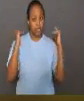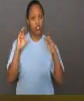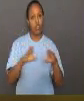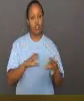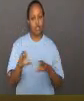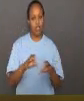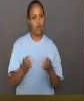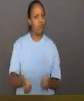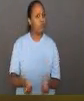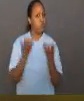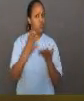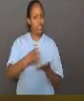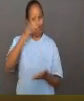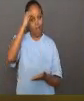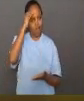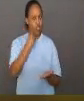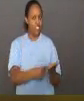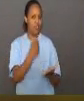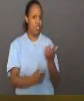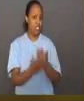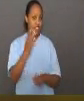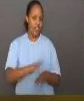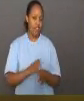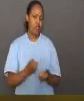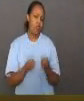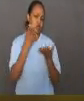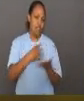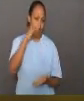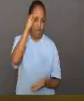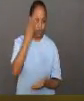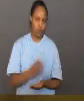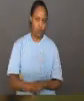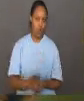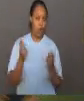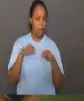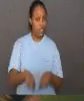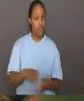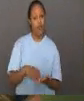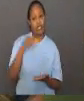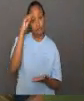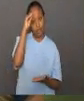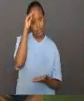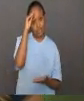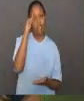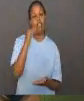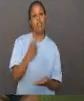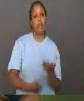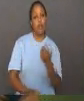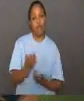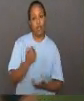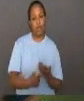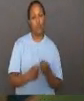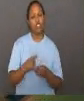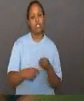students. I hope you have learned a lot from this discussion. In today's